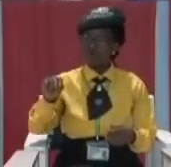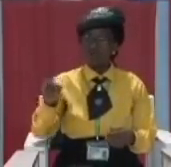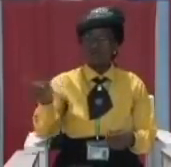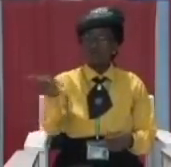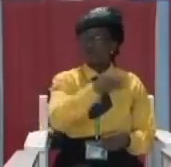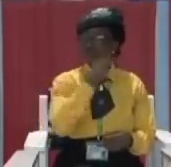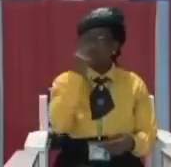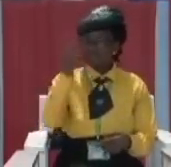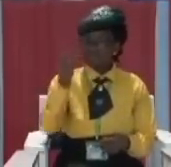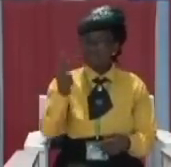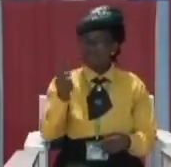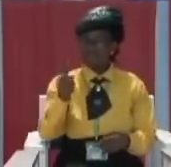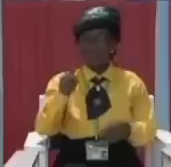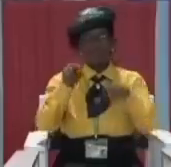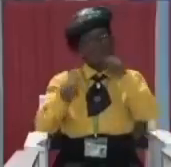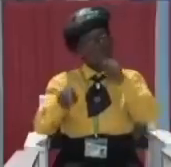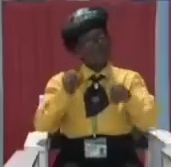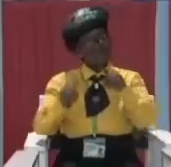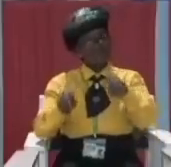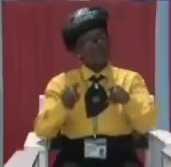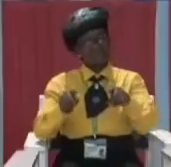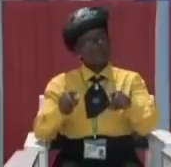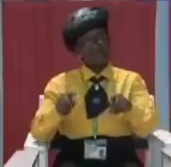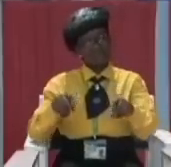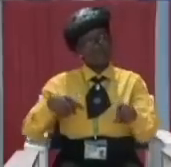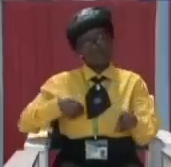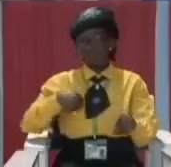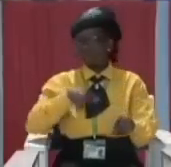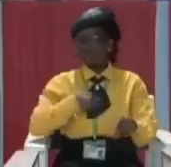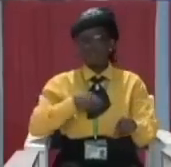we're not dealing with a minor problem.